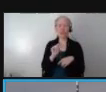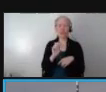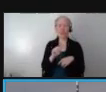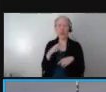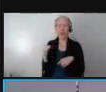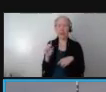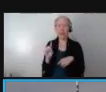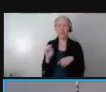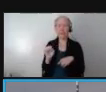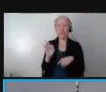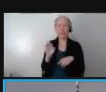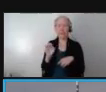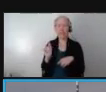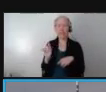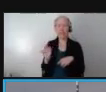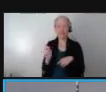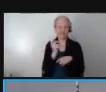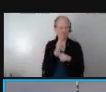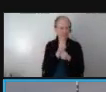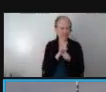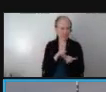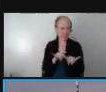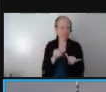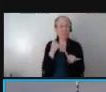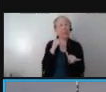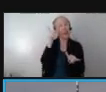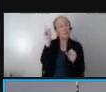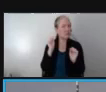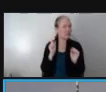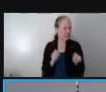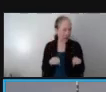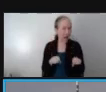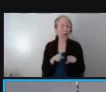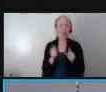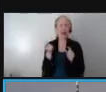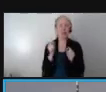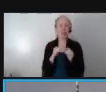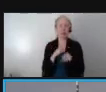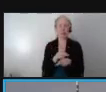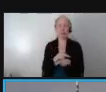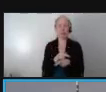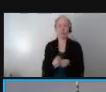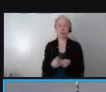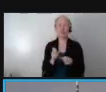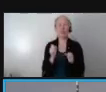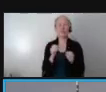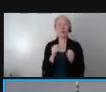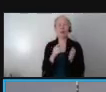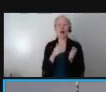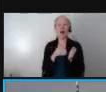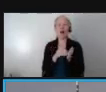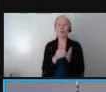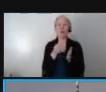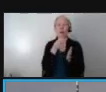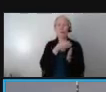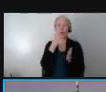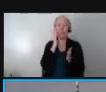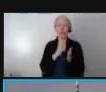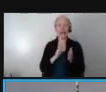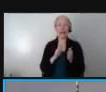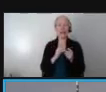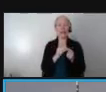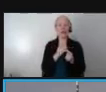more finesse and technique. And so sometimes what you'll see is women will actually split those two operations out. I don't mean to be kind